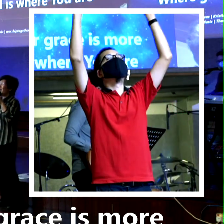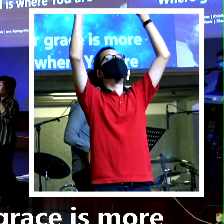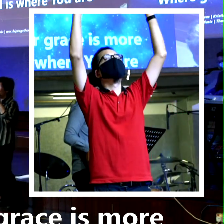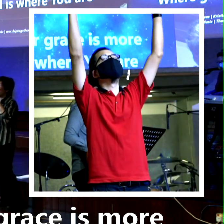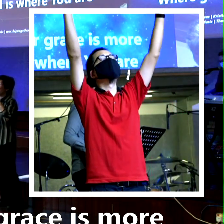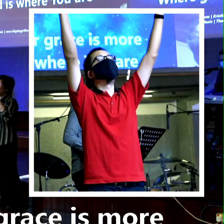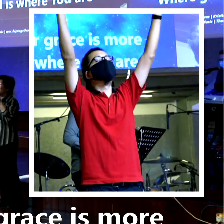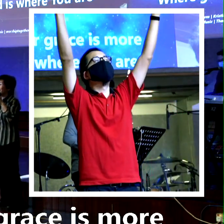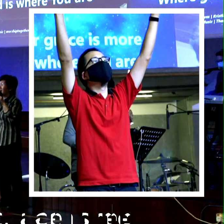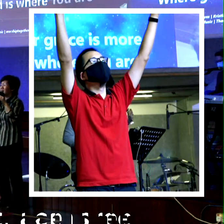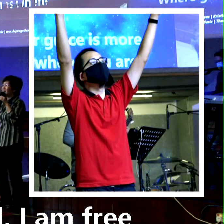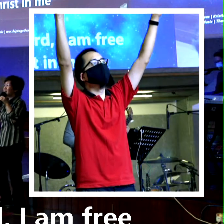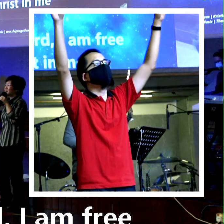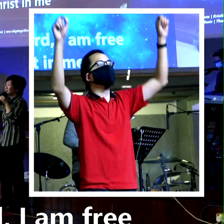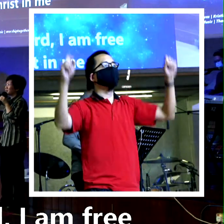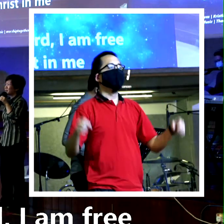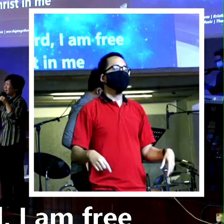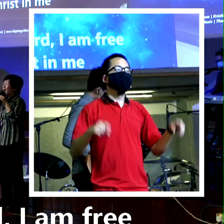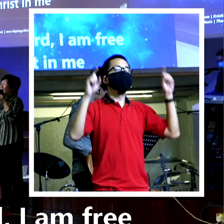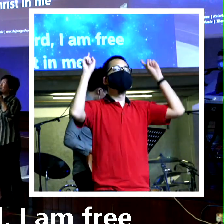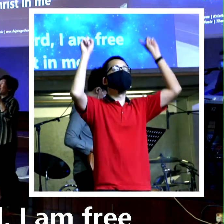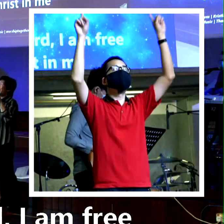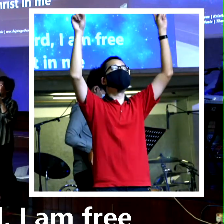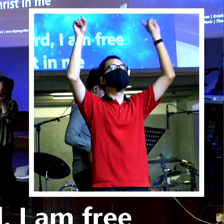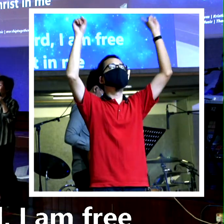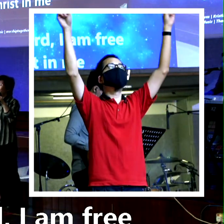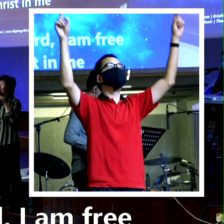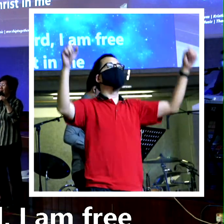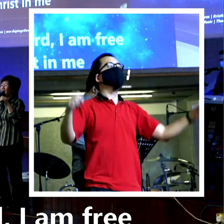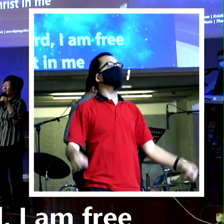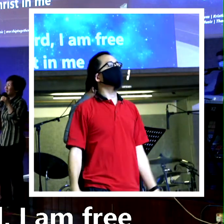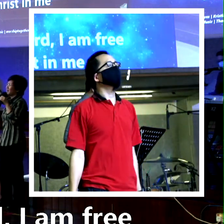where you are. Oh Lord, it's where I want to be. It's where you